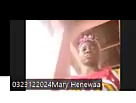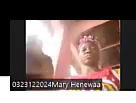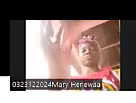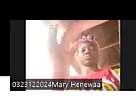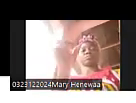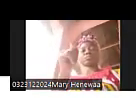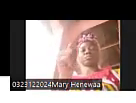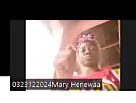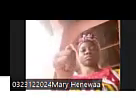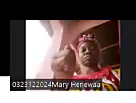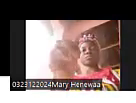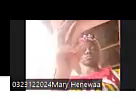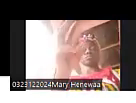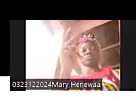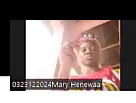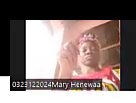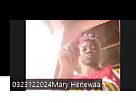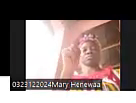E